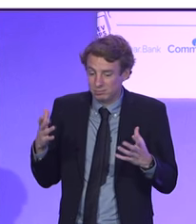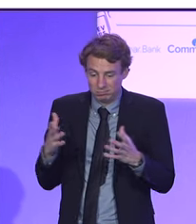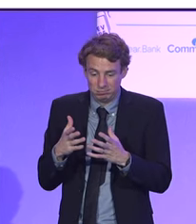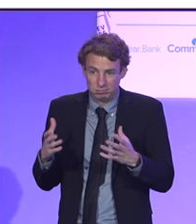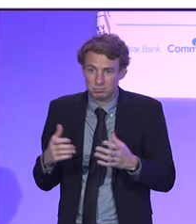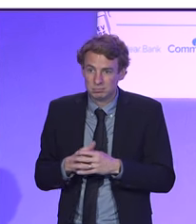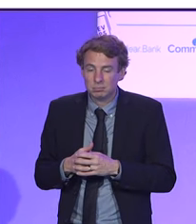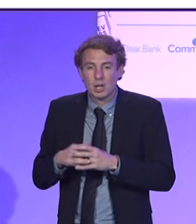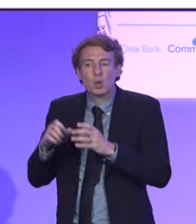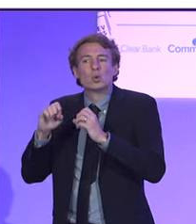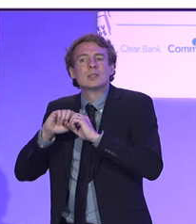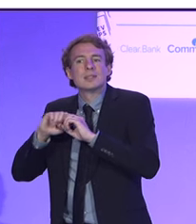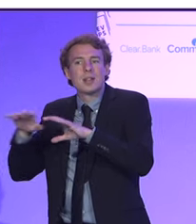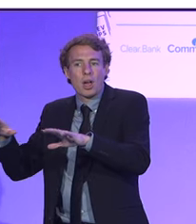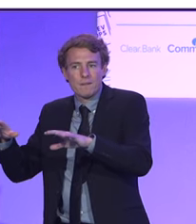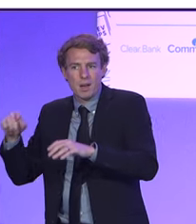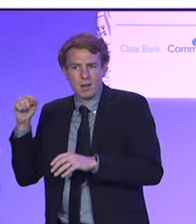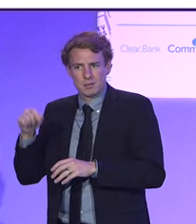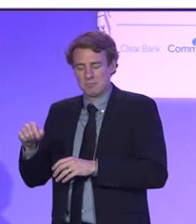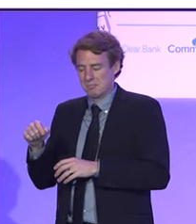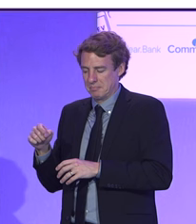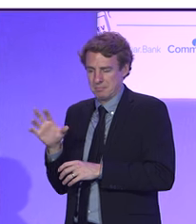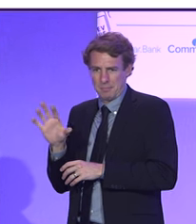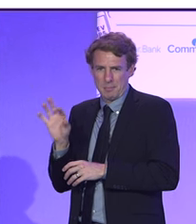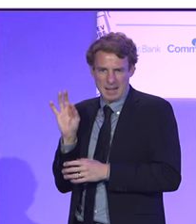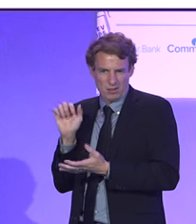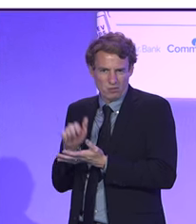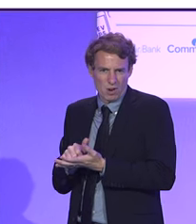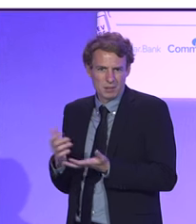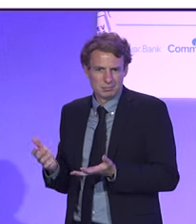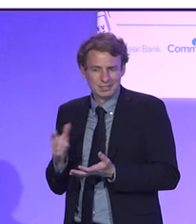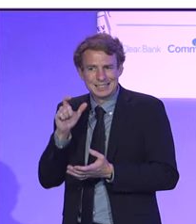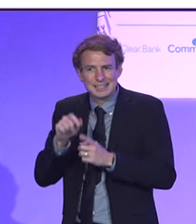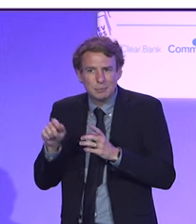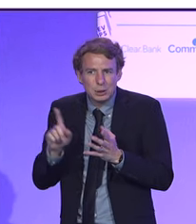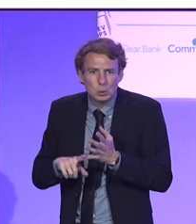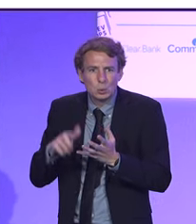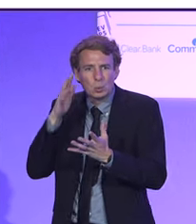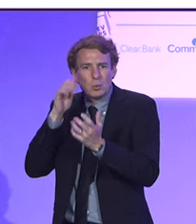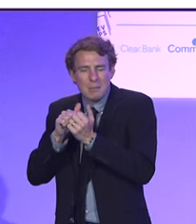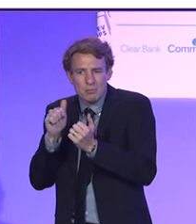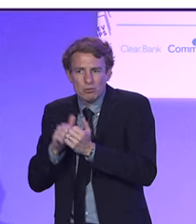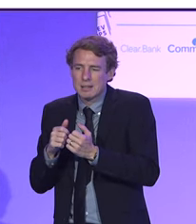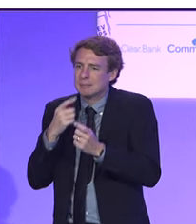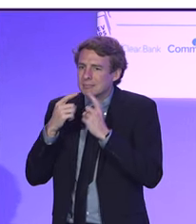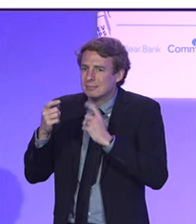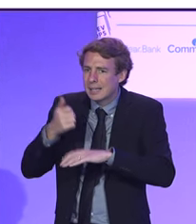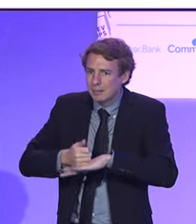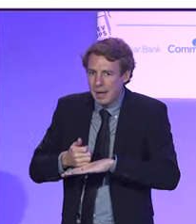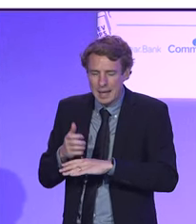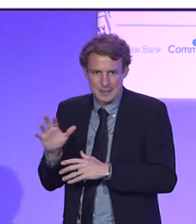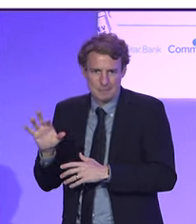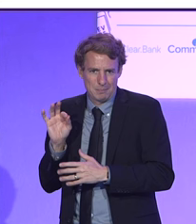server type, for example, the right amount of CPU and memory for your workload or for your database, for